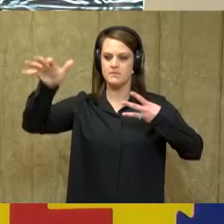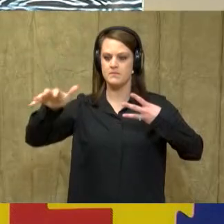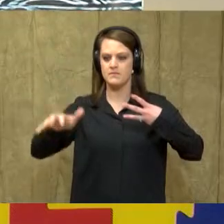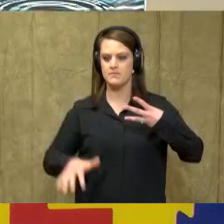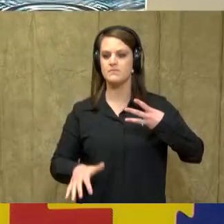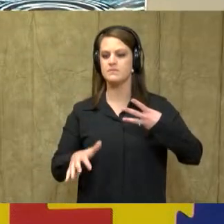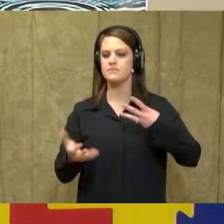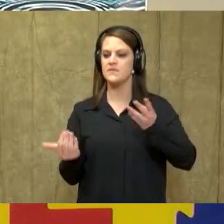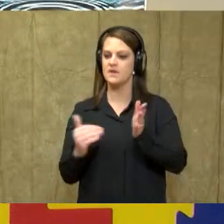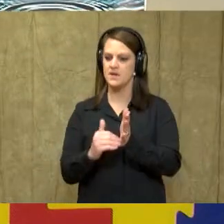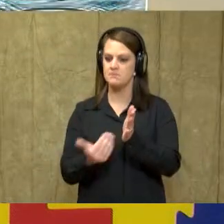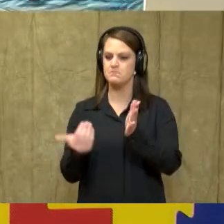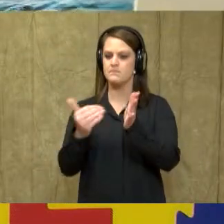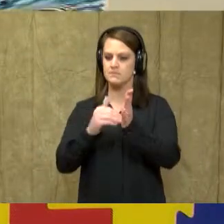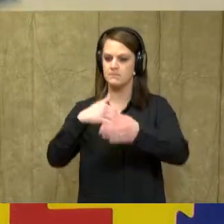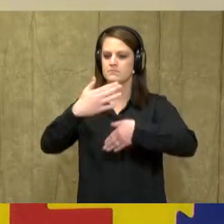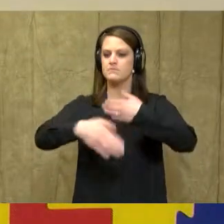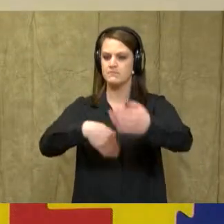again.